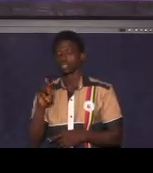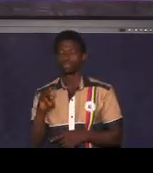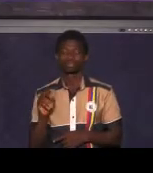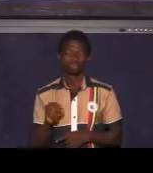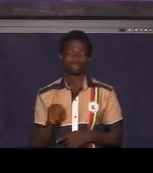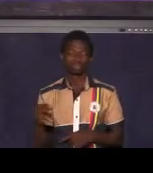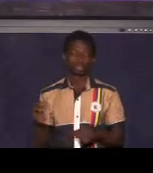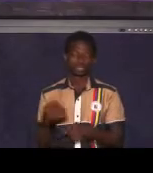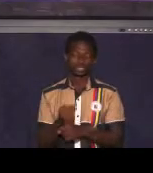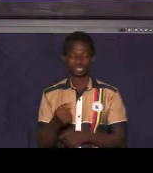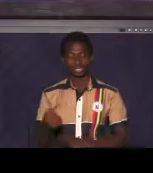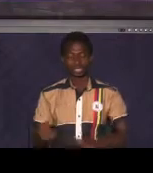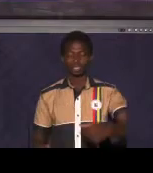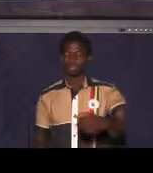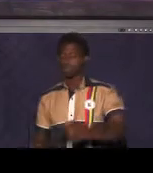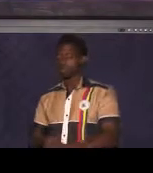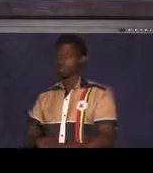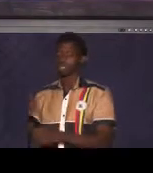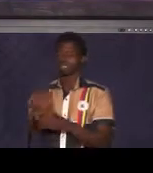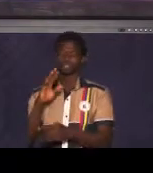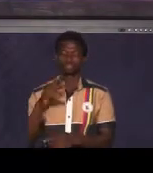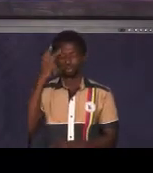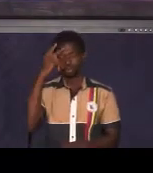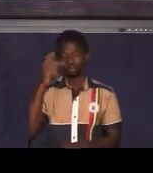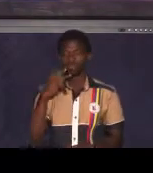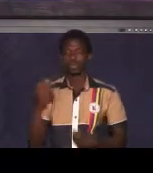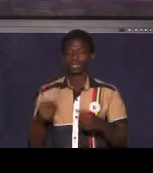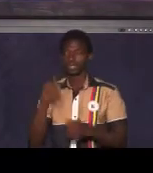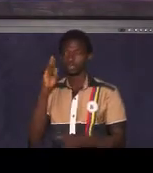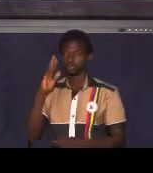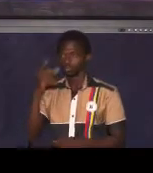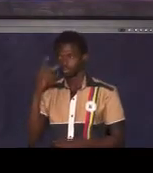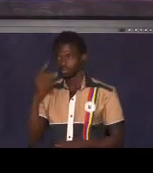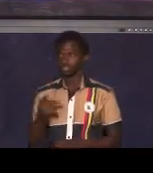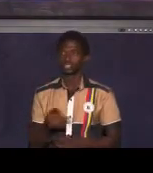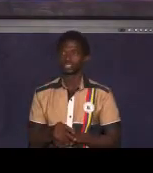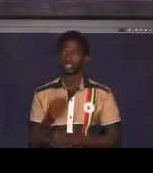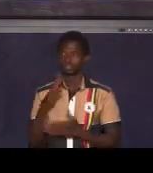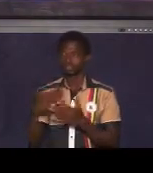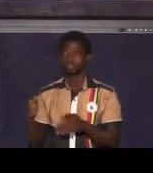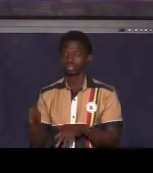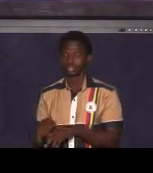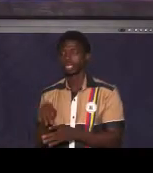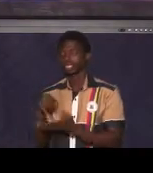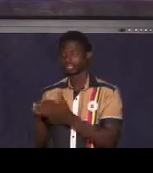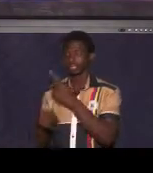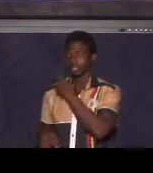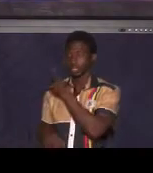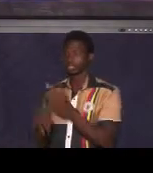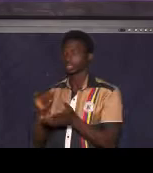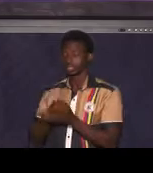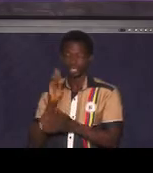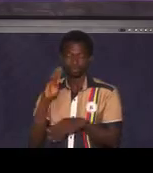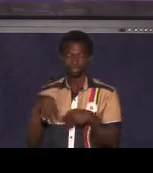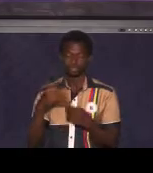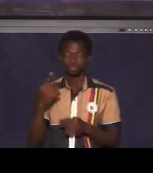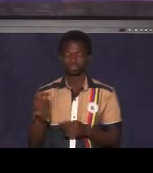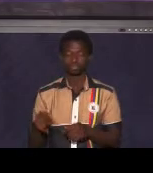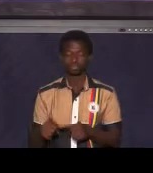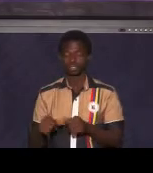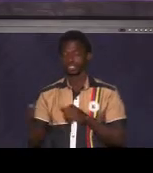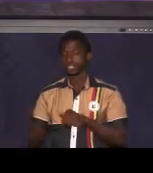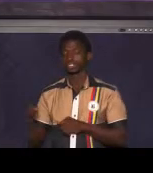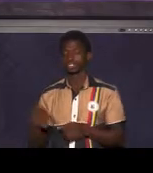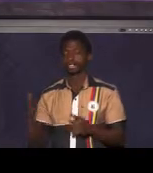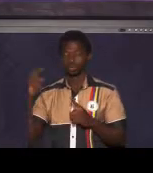a cruise in your parents' car, you would have seen a signboard like this that gives the number of kilometers till the next town or